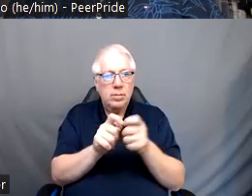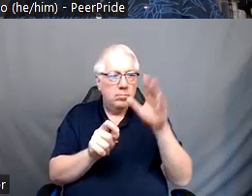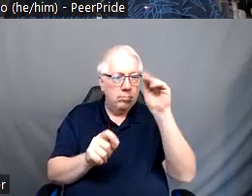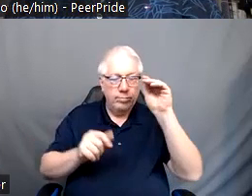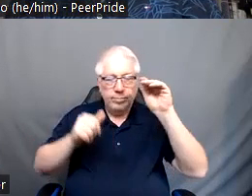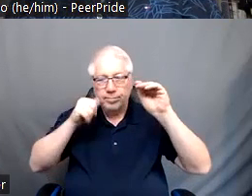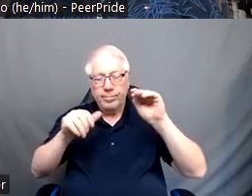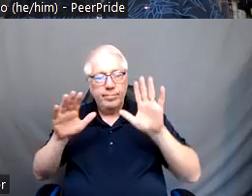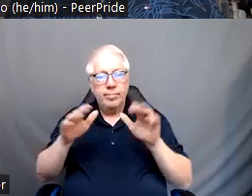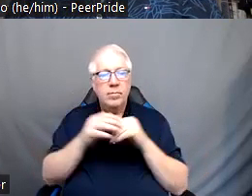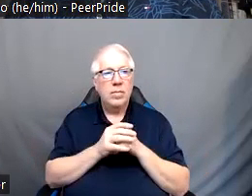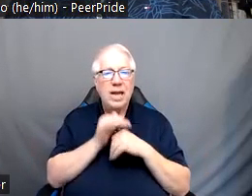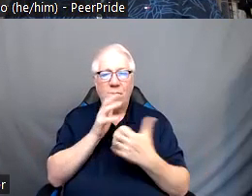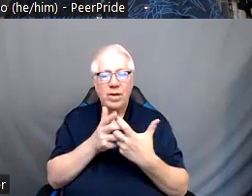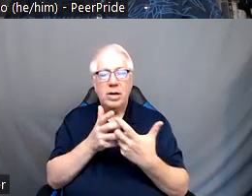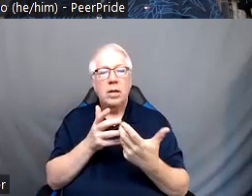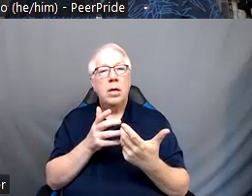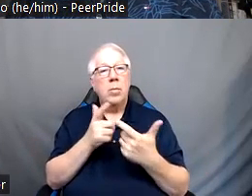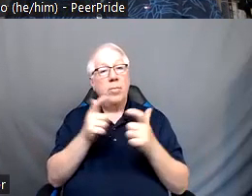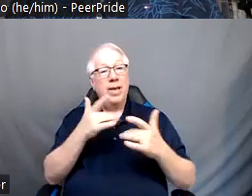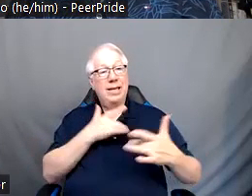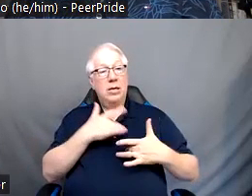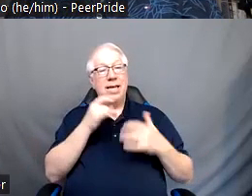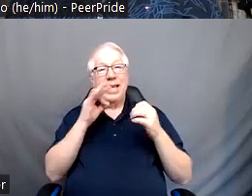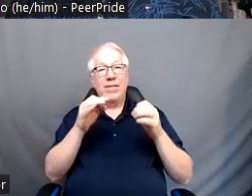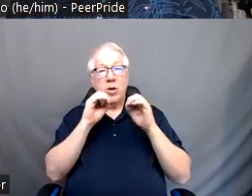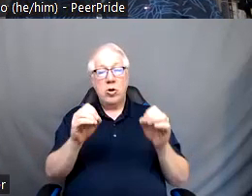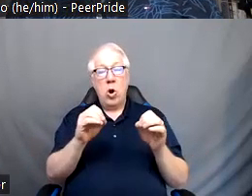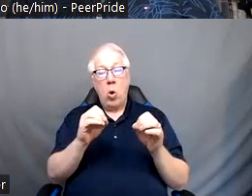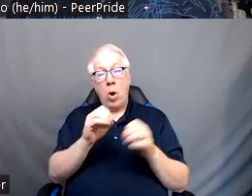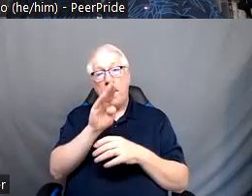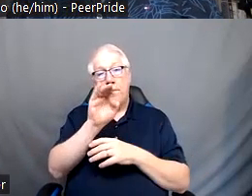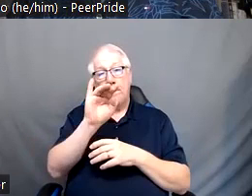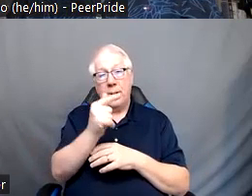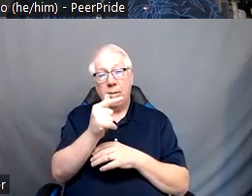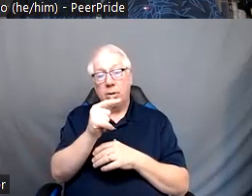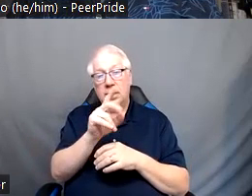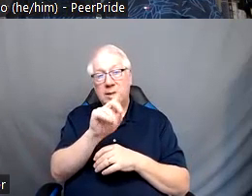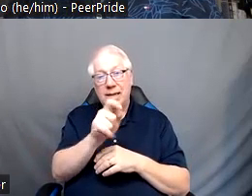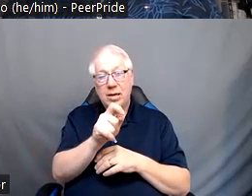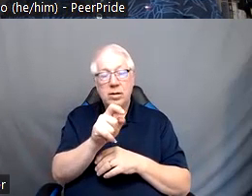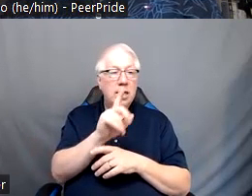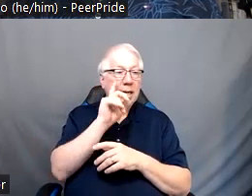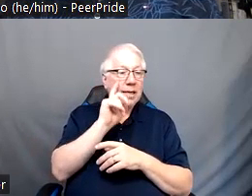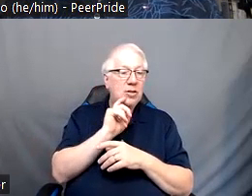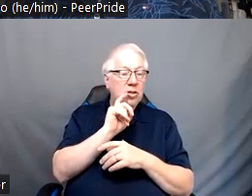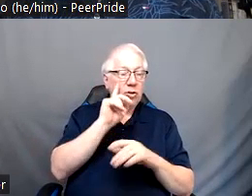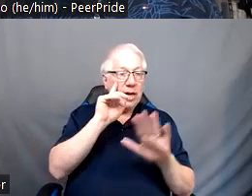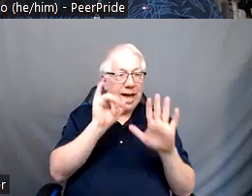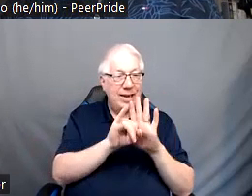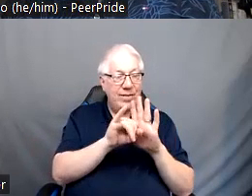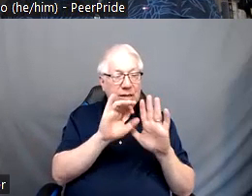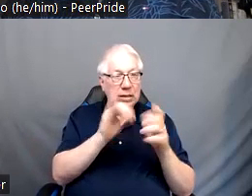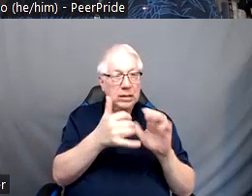But the big concern back then was that if there was no billable diagnosis at all, if we went from gender identity disorder to nothing, that would lead to a